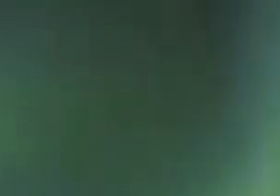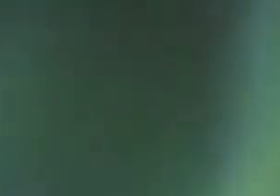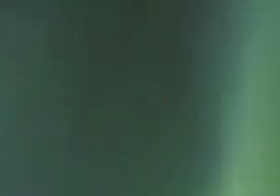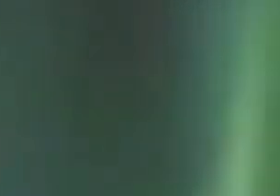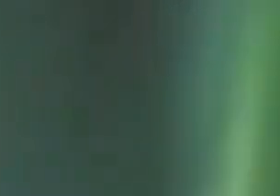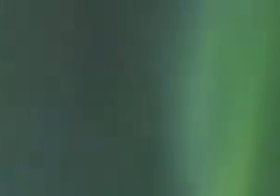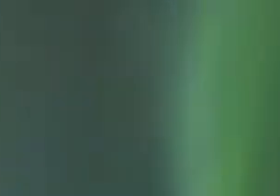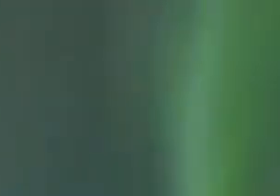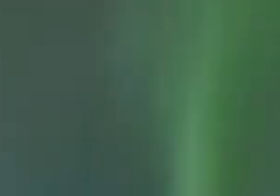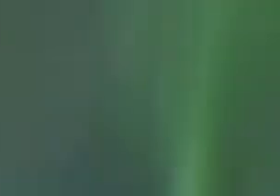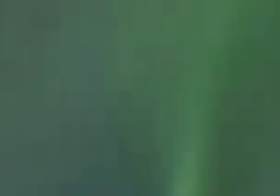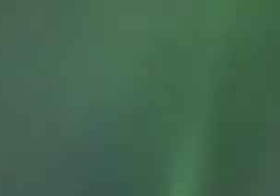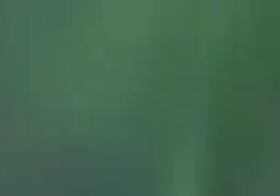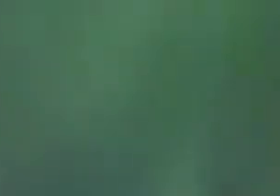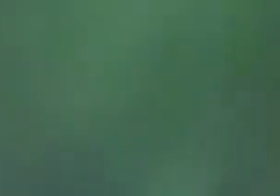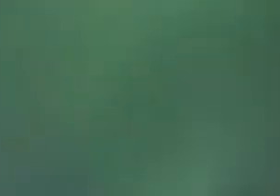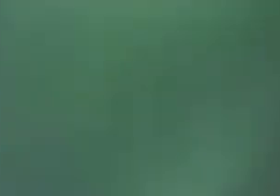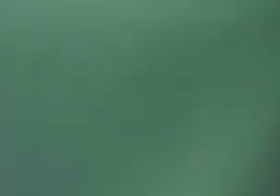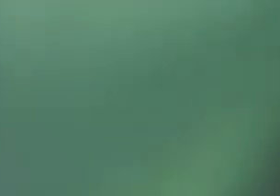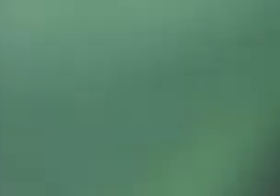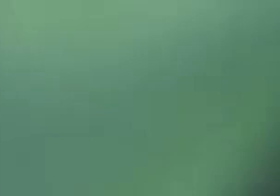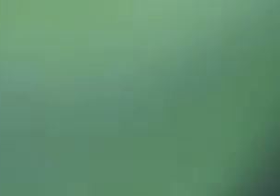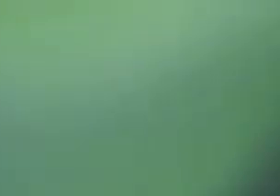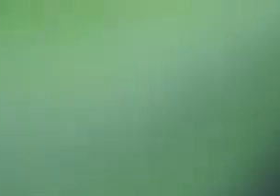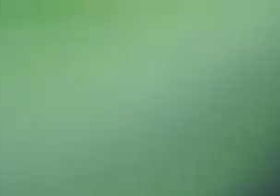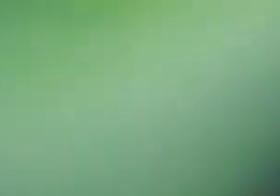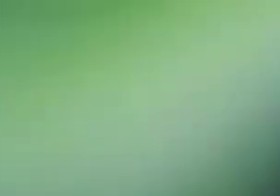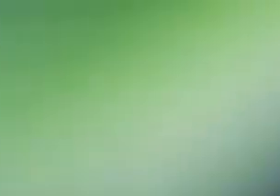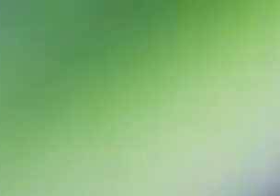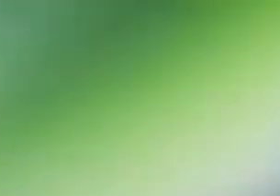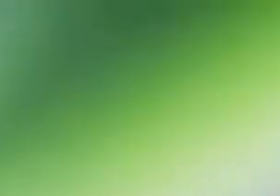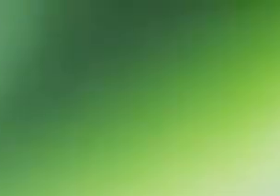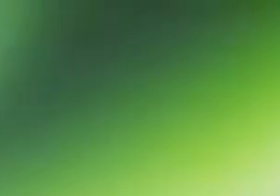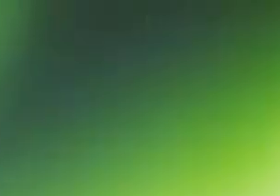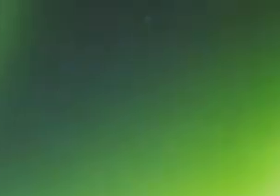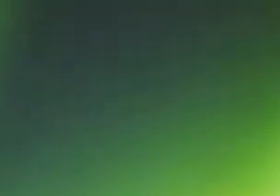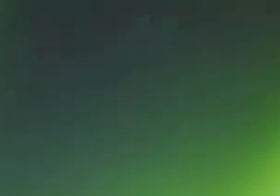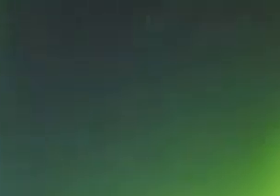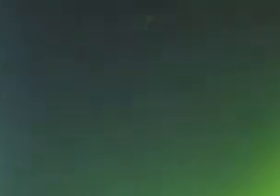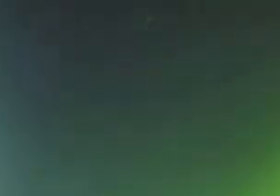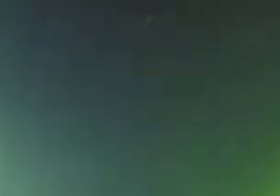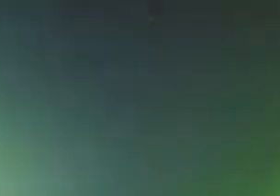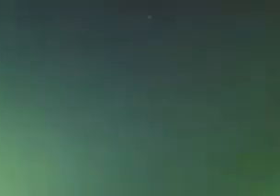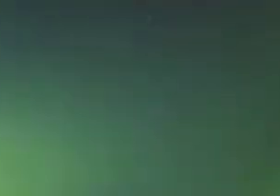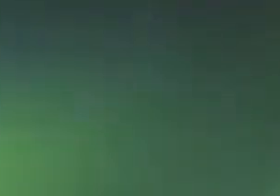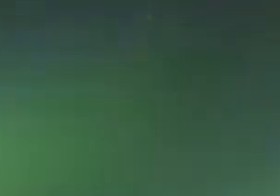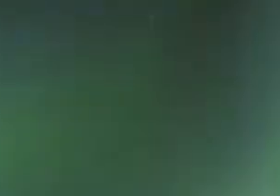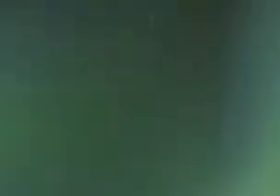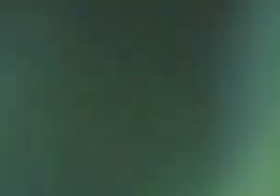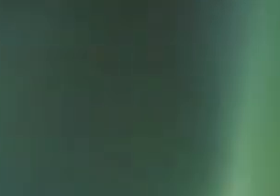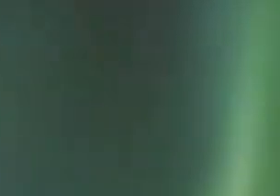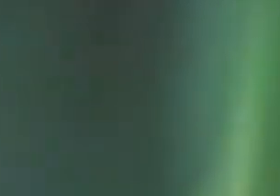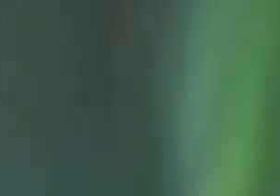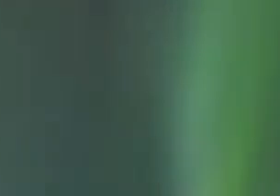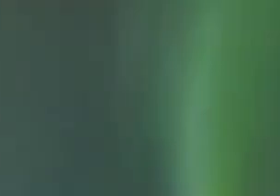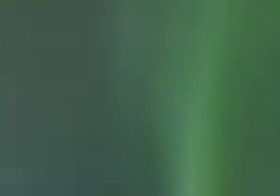That is definitely the case. We have, in this case, many of our messages, when you leave a voice message at our